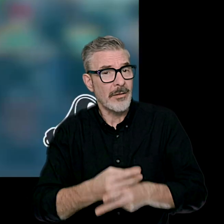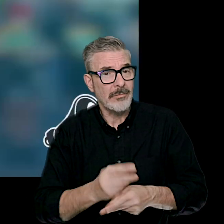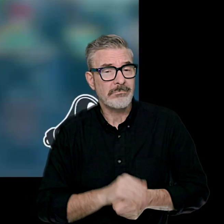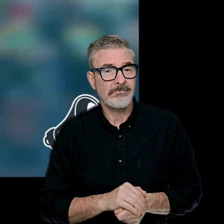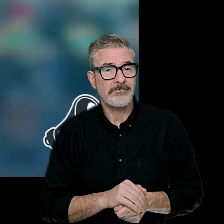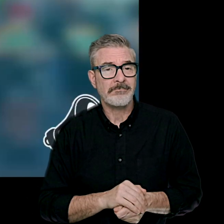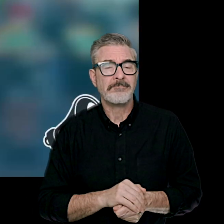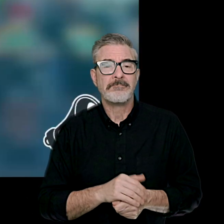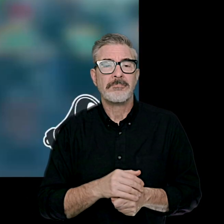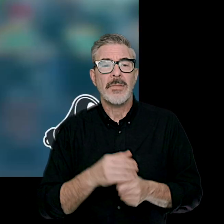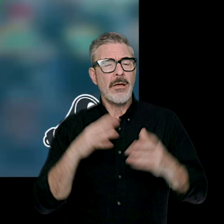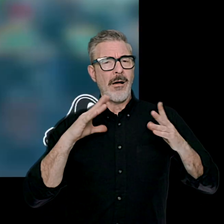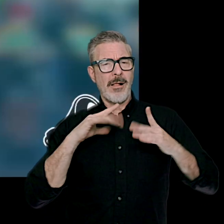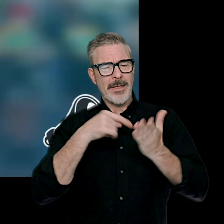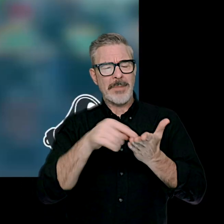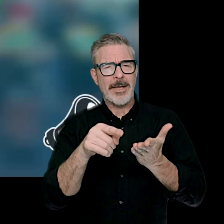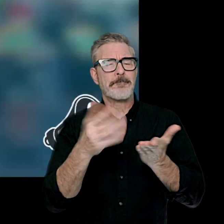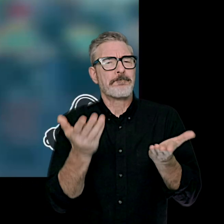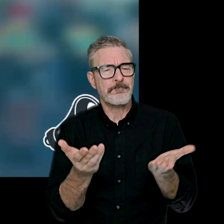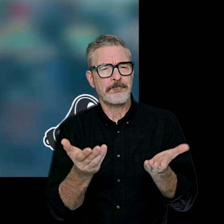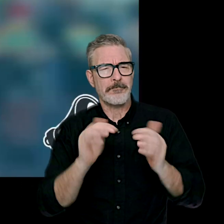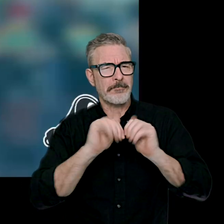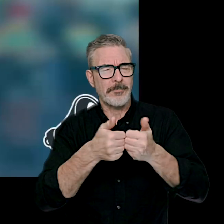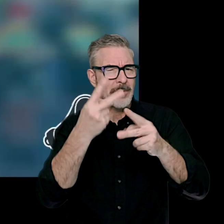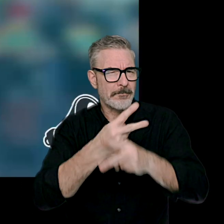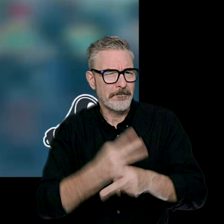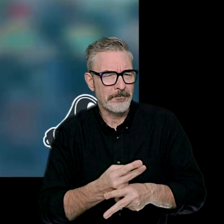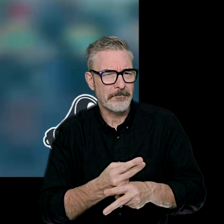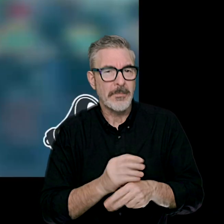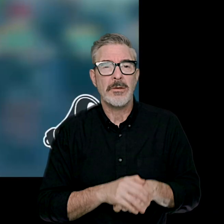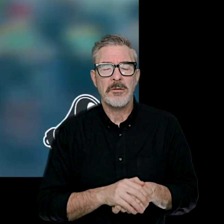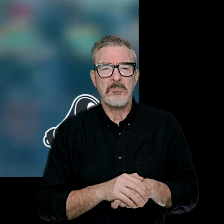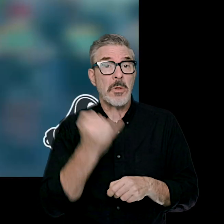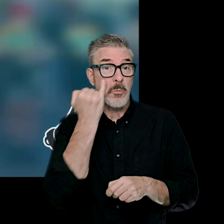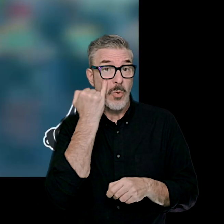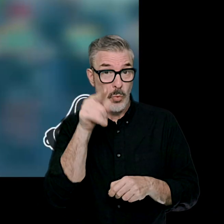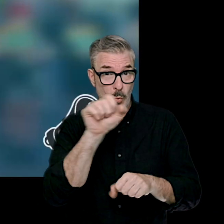severance meaning C loss, are included in calculating vacation pay.